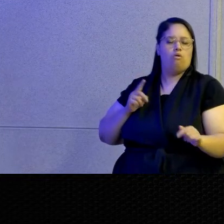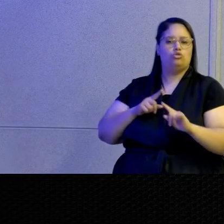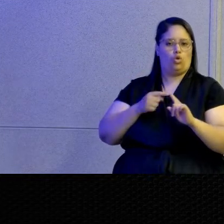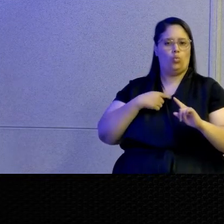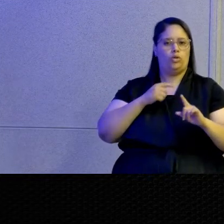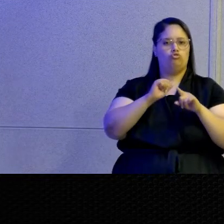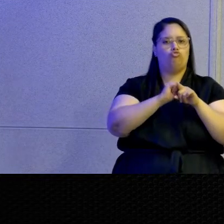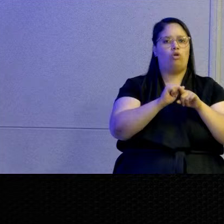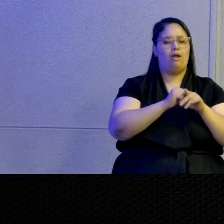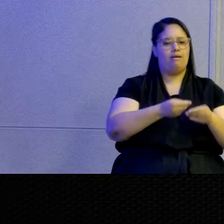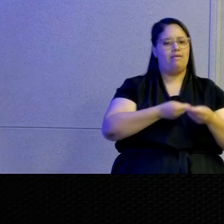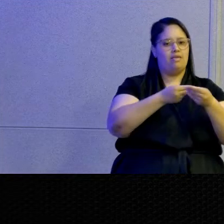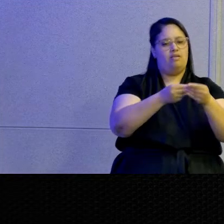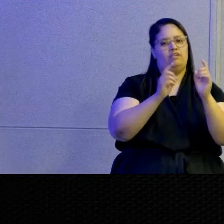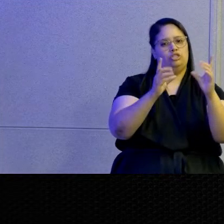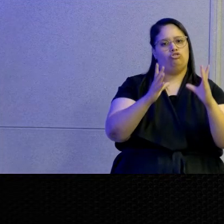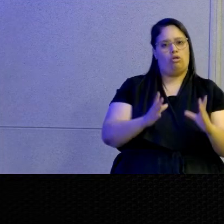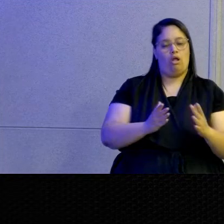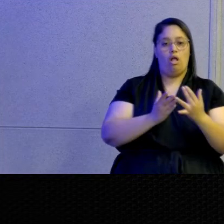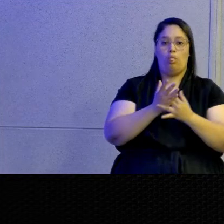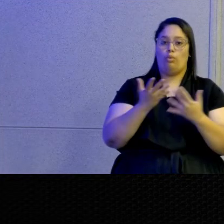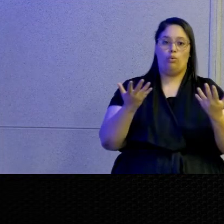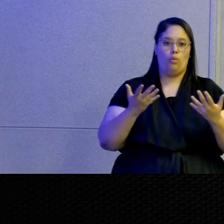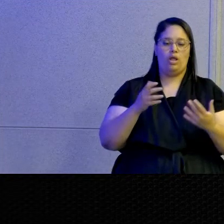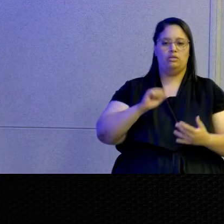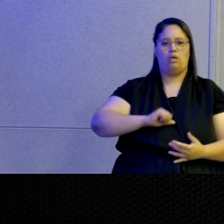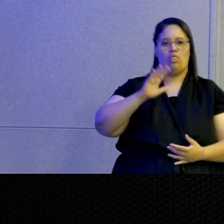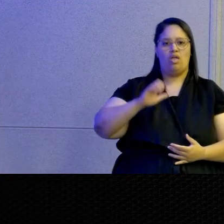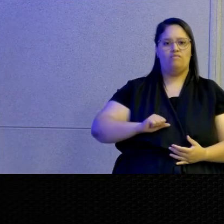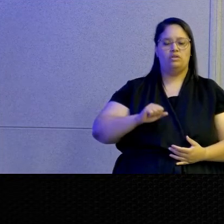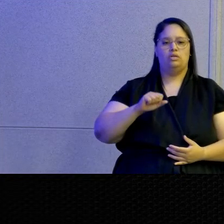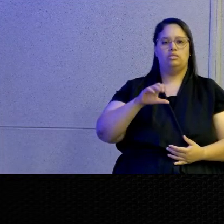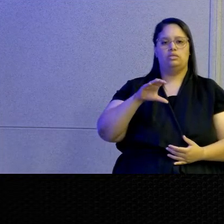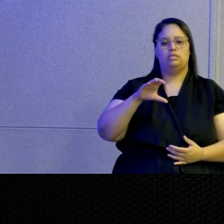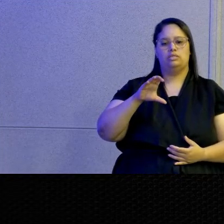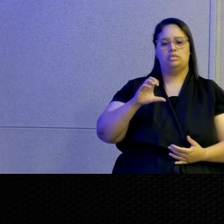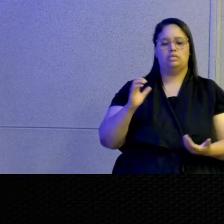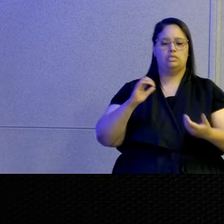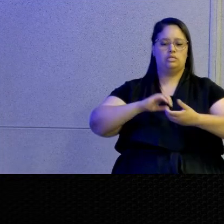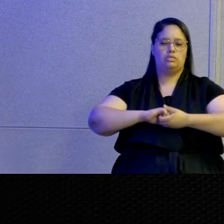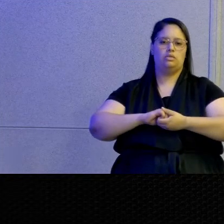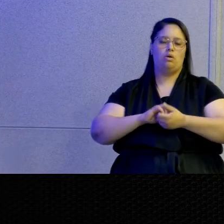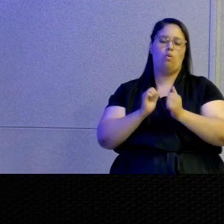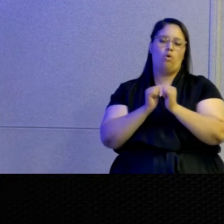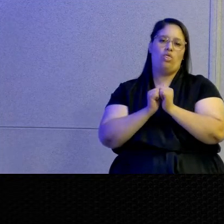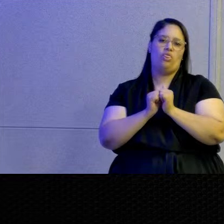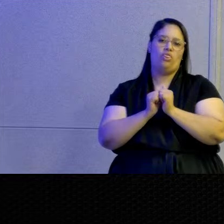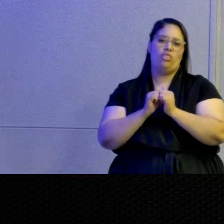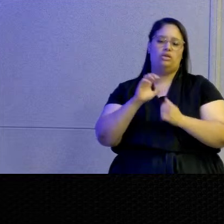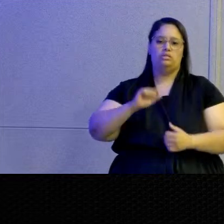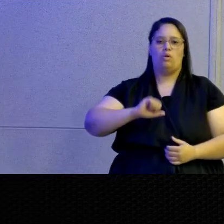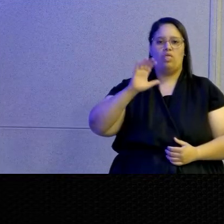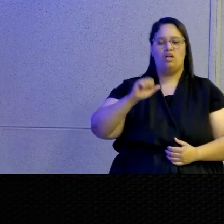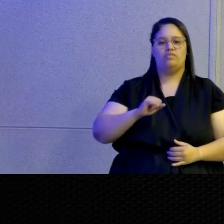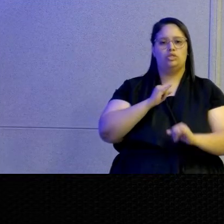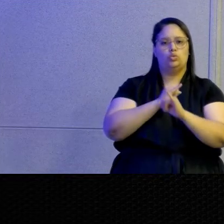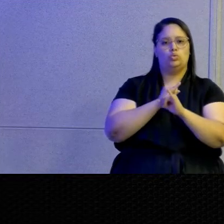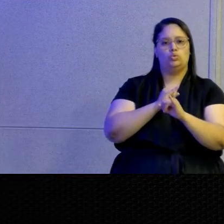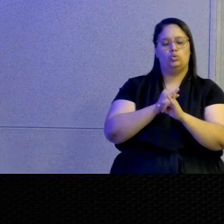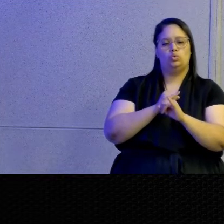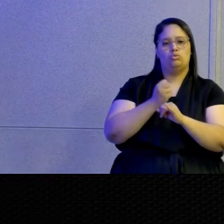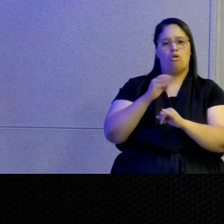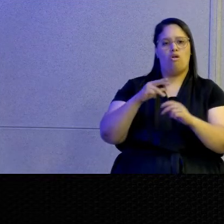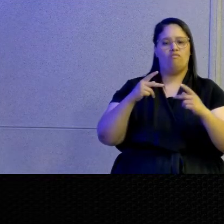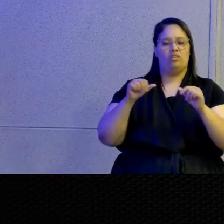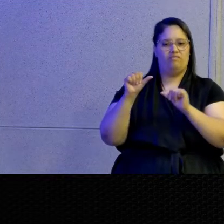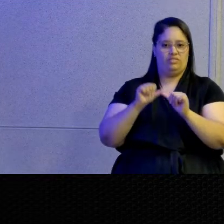the teachers as well through the South Africa CERN in collaboration with the South African Institute of